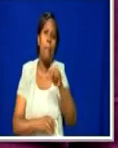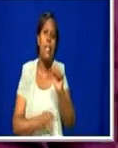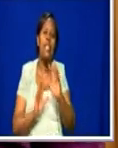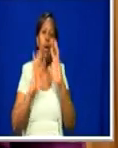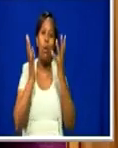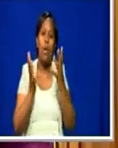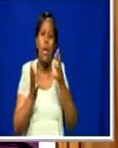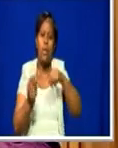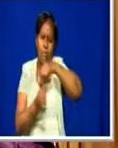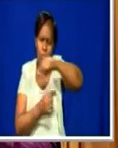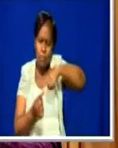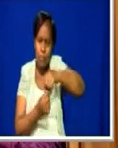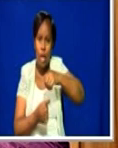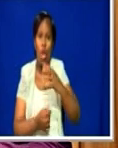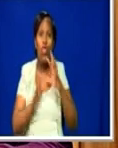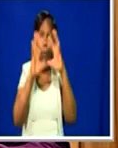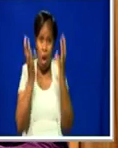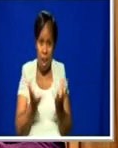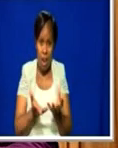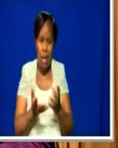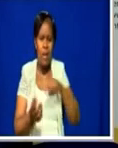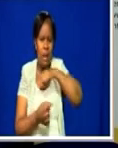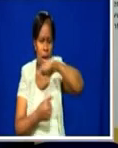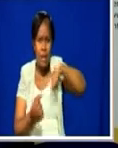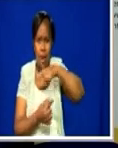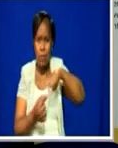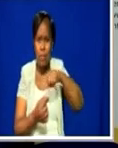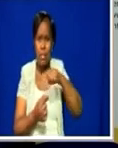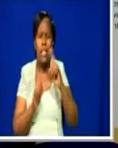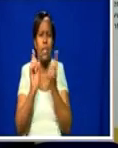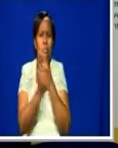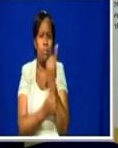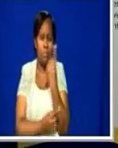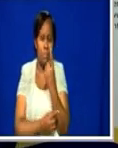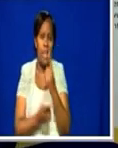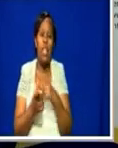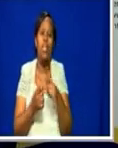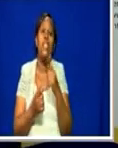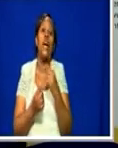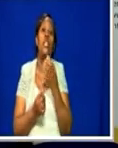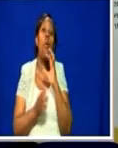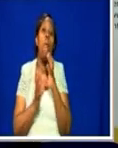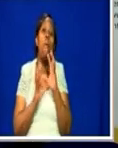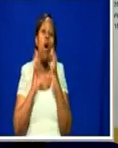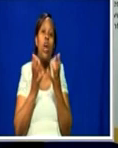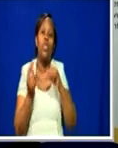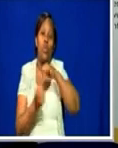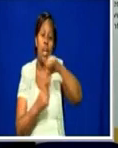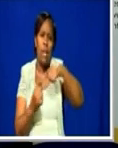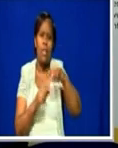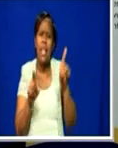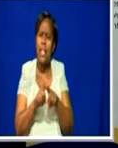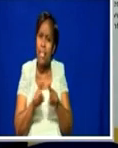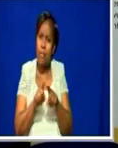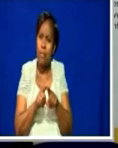fond of spinning the Yeah, ball. they have the so ball they and they can spin just it. spin it and put it on one finger and it spins. Yes. Then you'll say that ball is rotating. That's now what But happens.